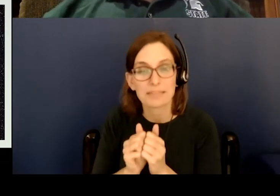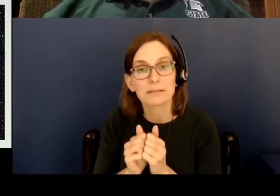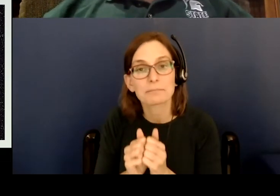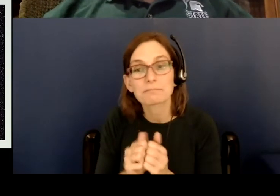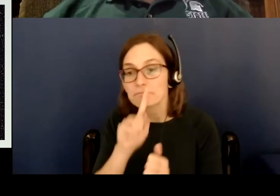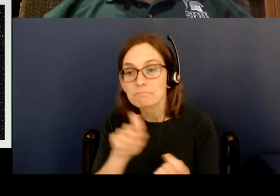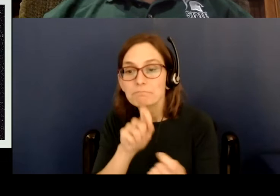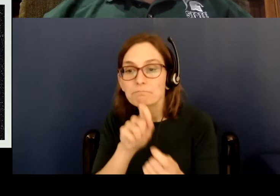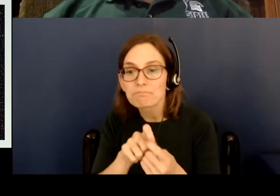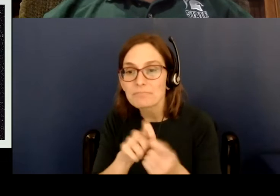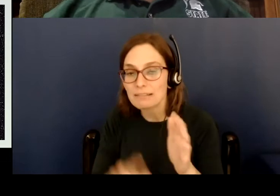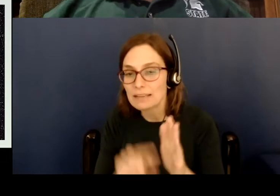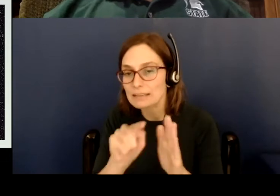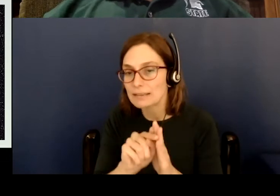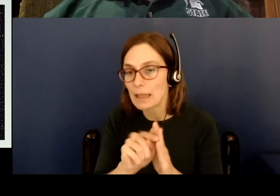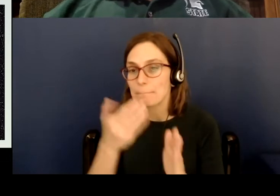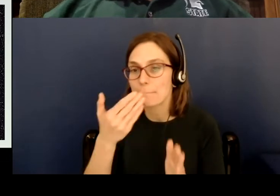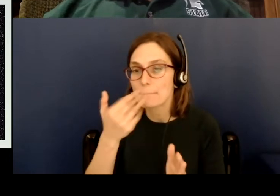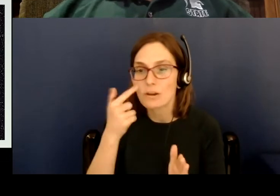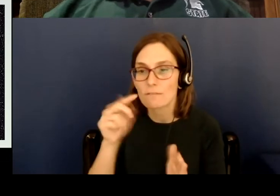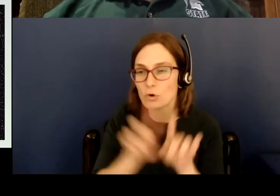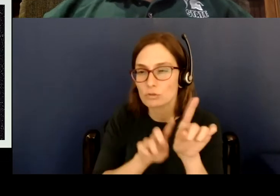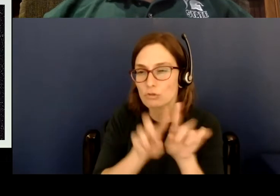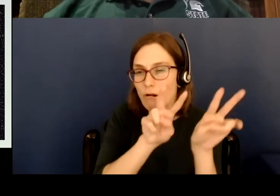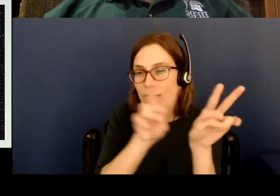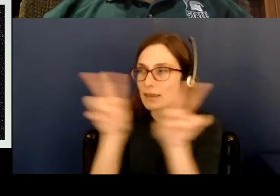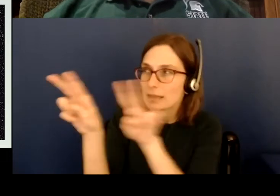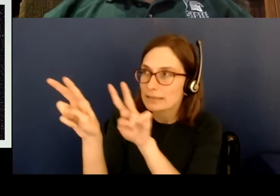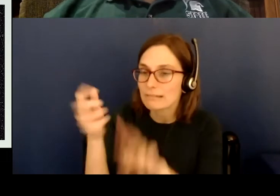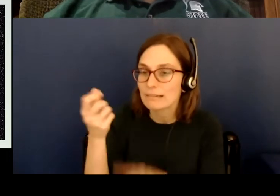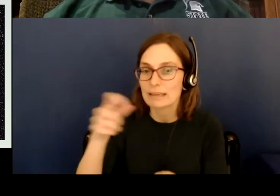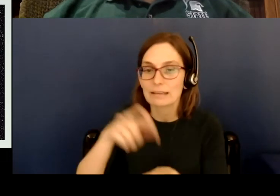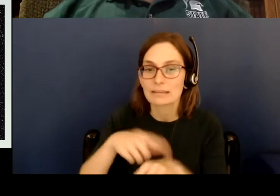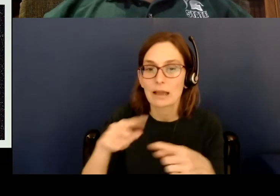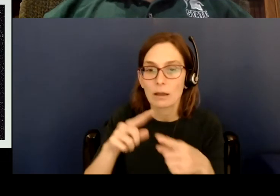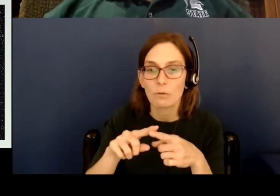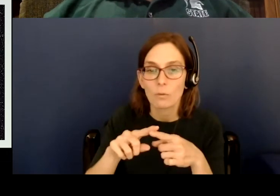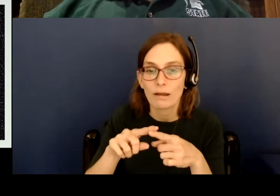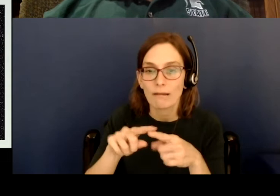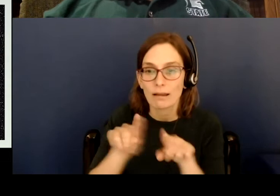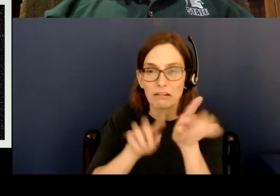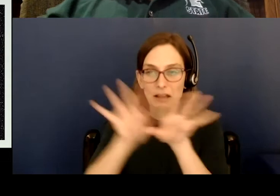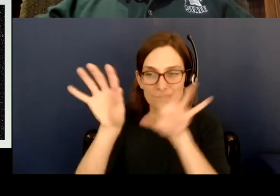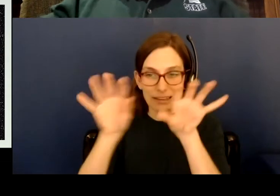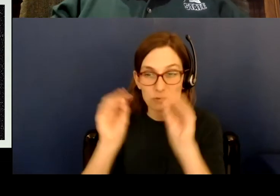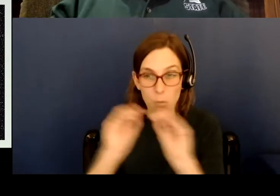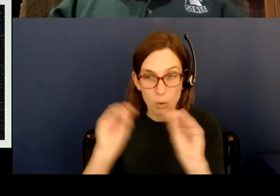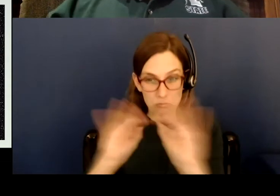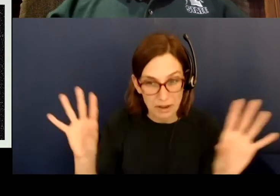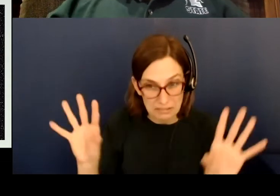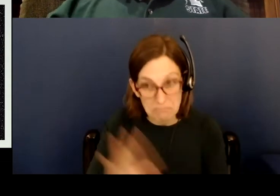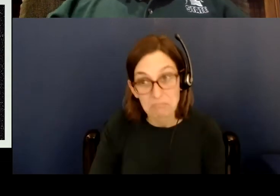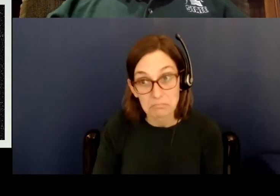specific time of year better for stargazing? And is there any time when constellations are particularly bright?